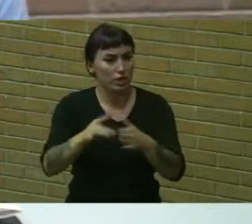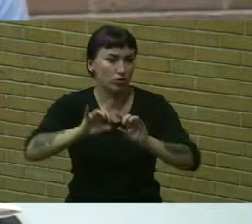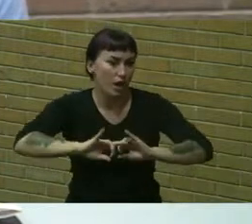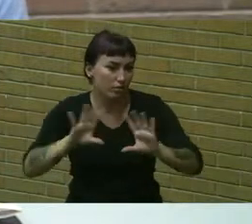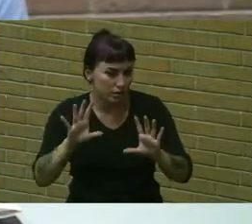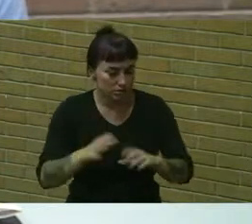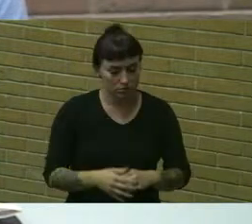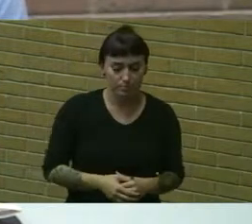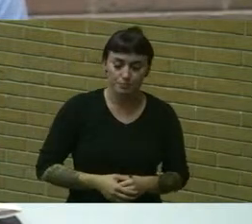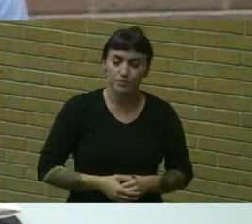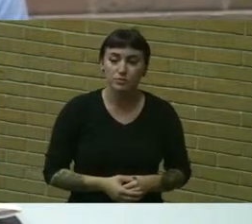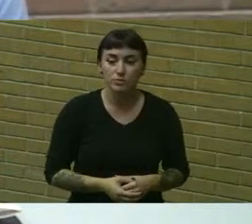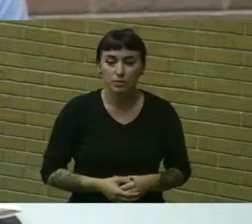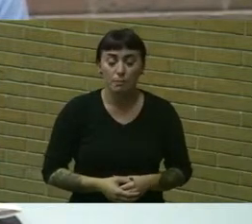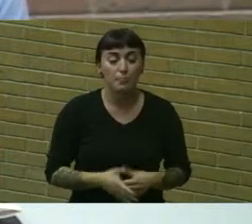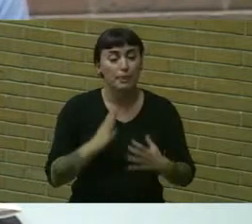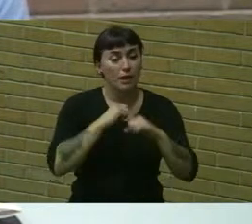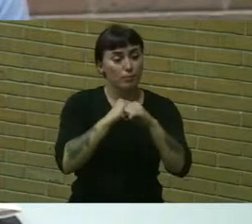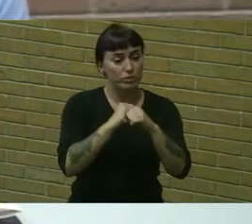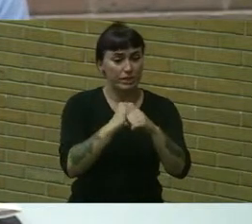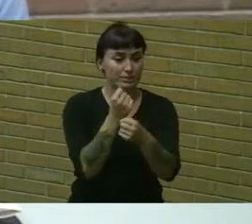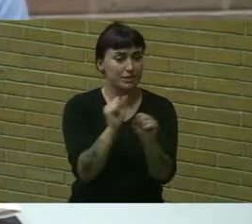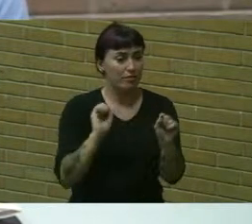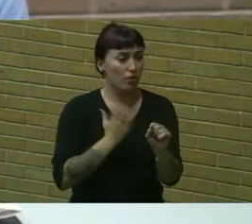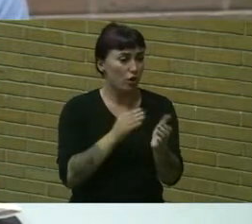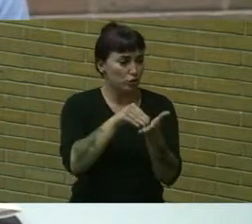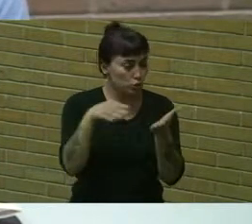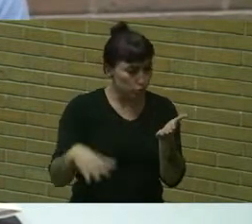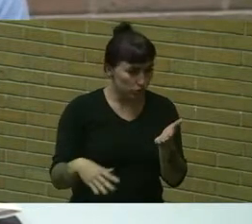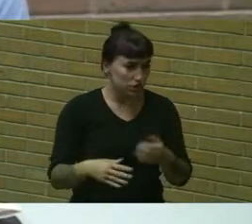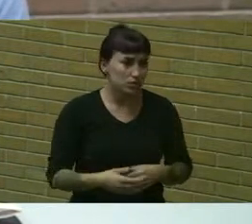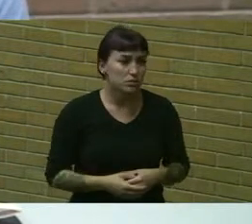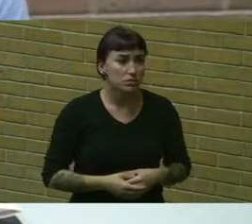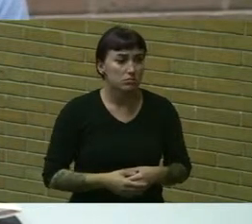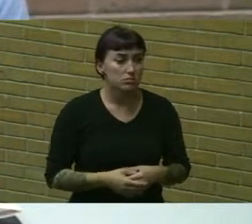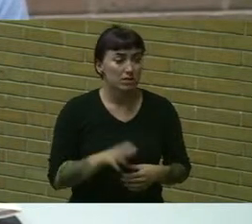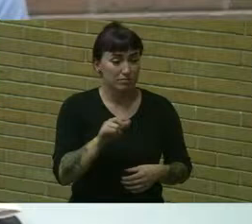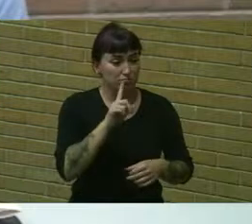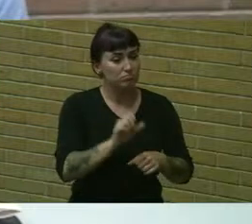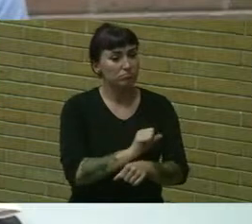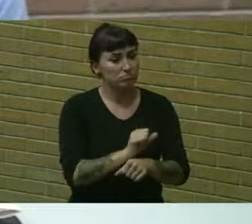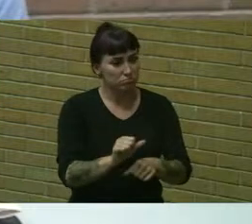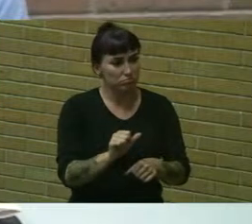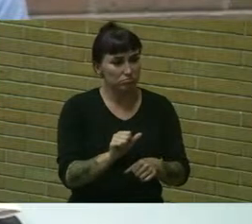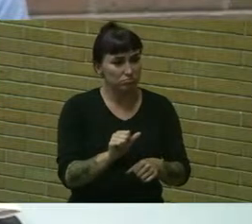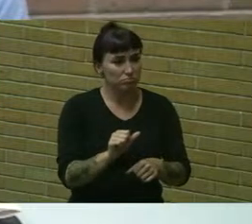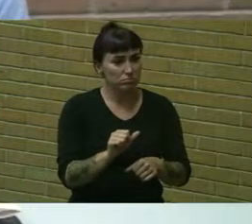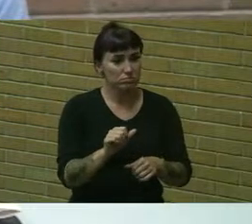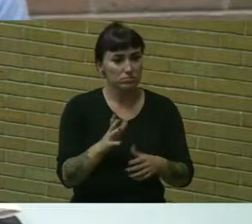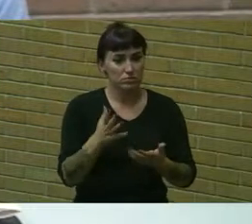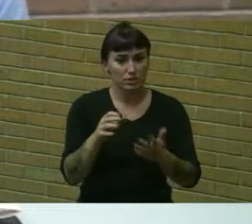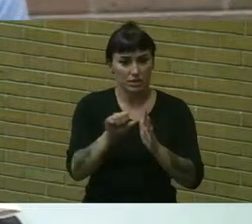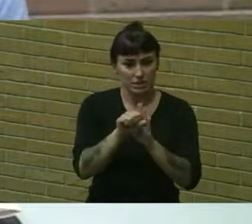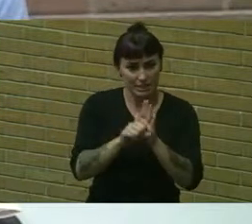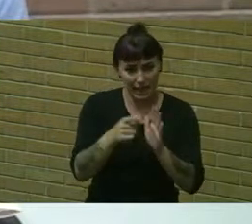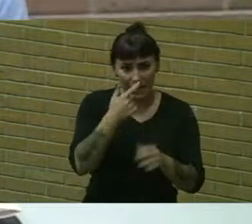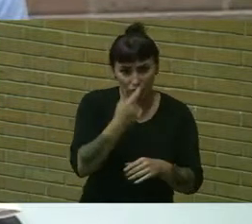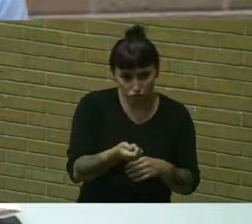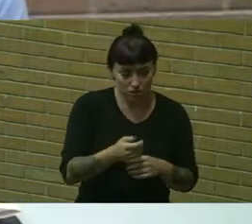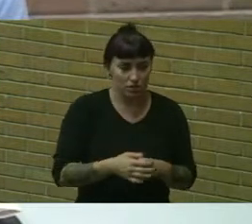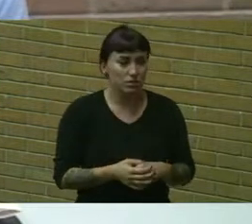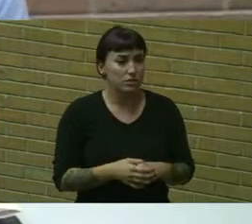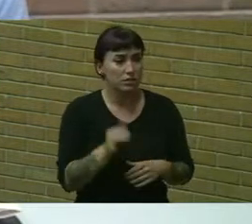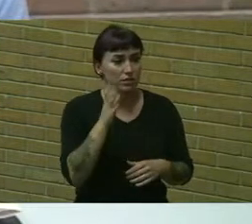violence. Protecting the safety of our students is a legitimate state interest,